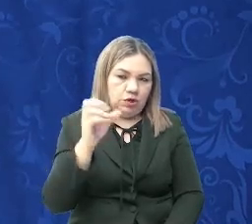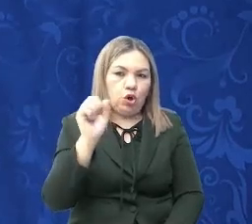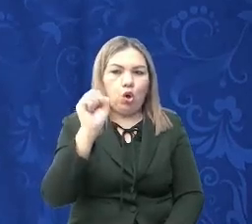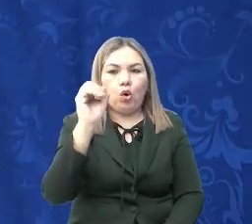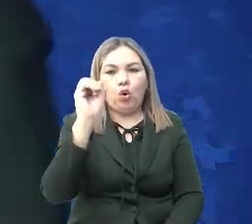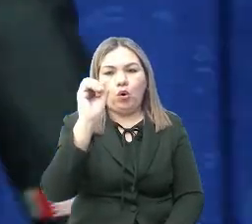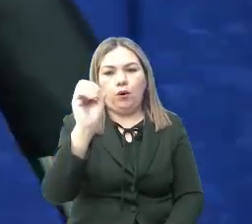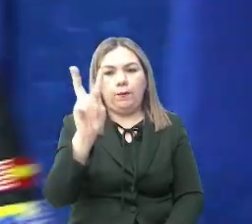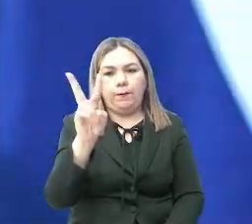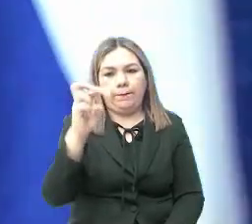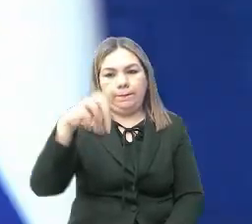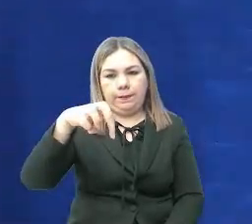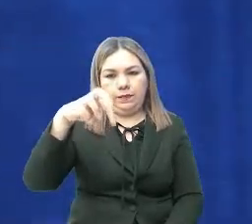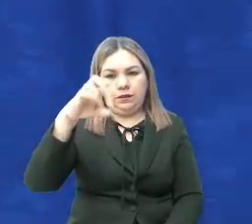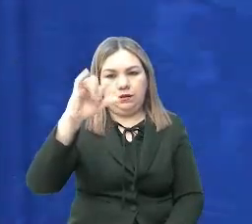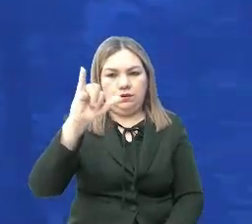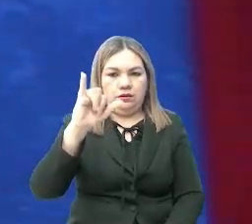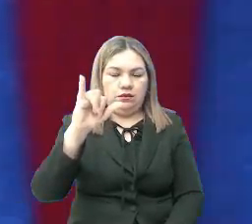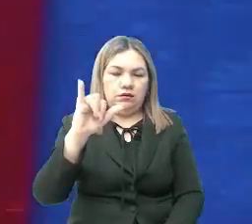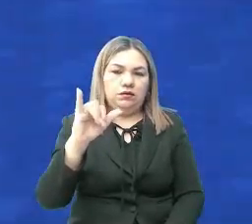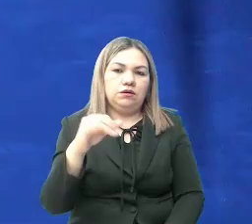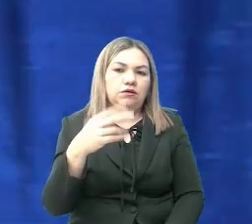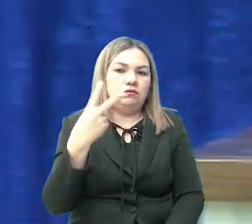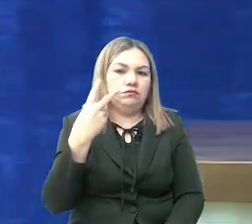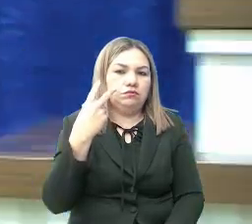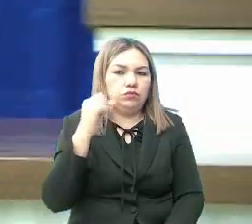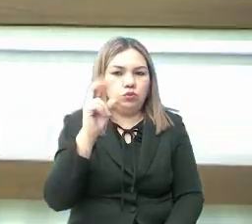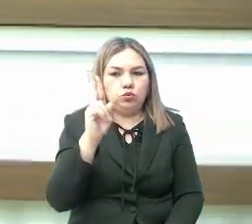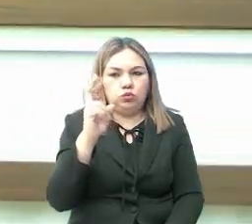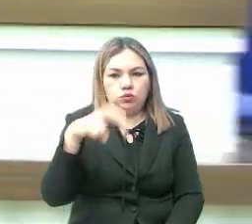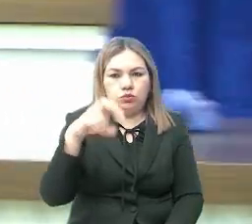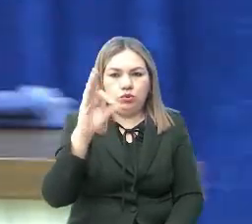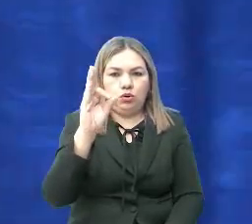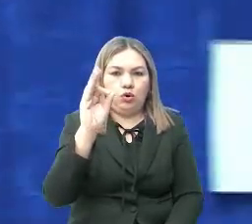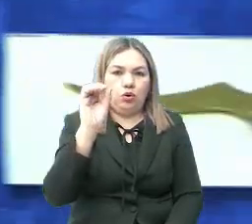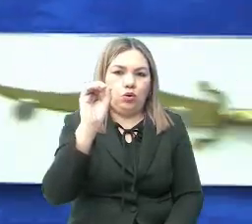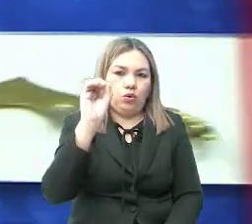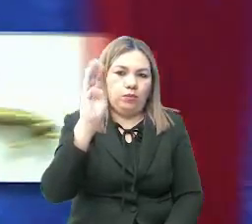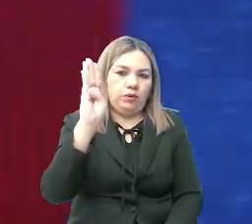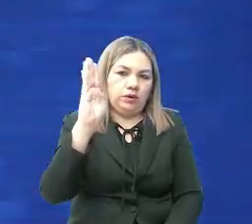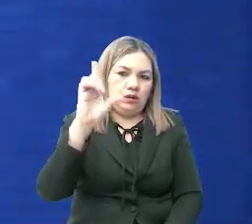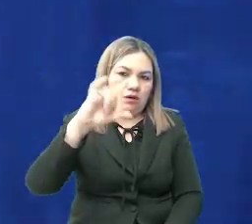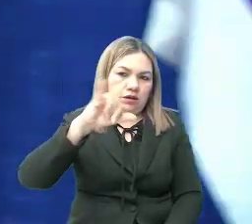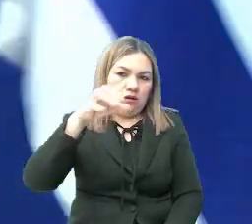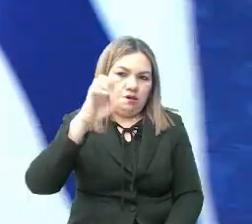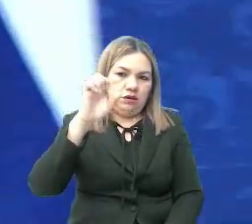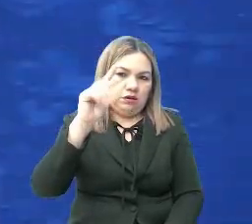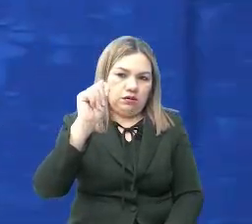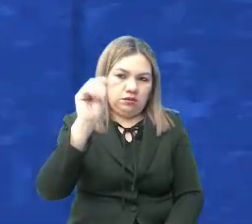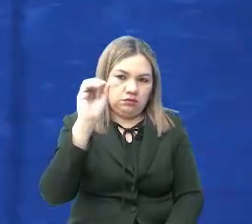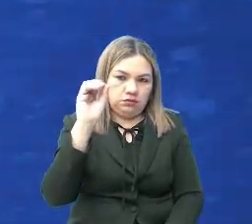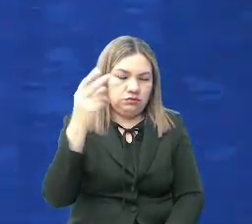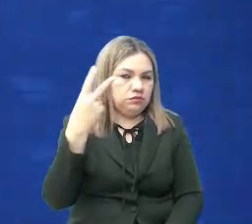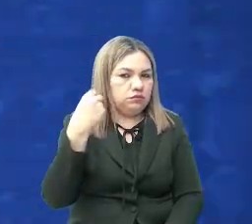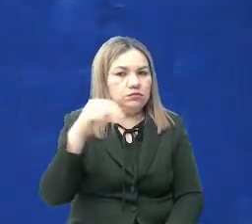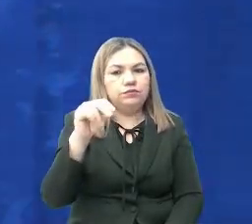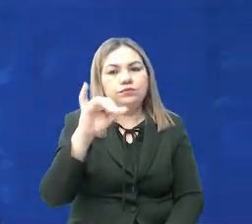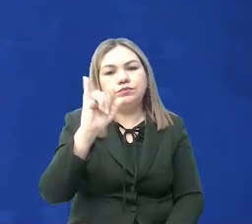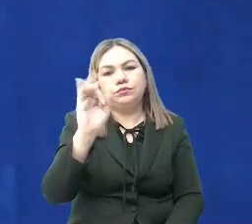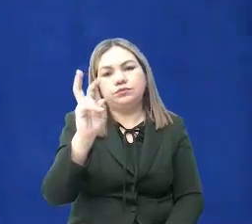Say an object not identified. What's a UFO? Someone that's not from this